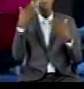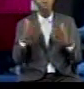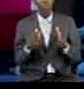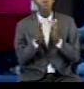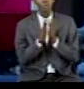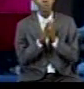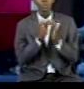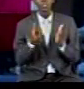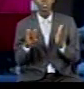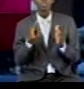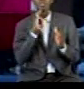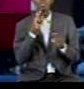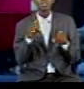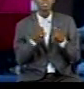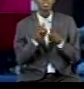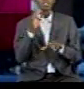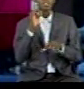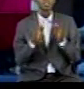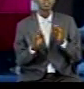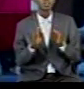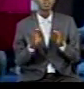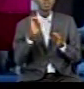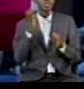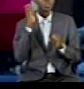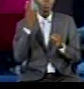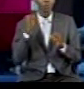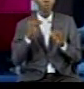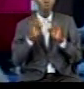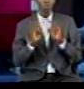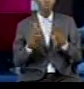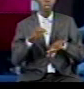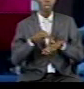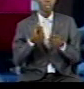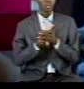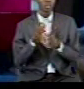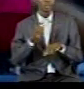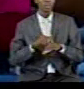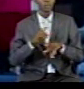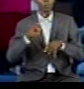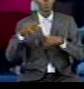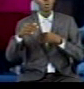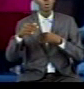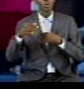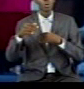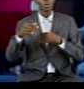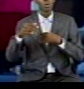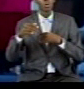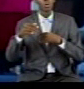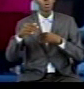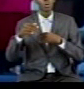got myself for that moment. I went back to where my brother is from.